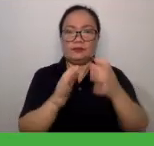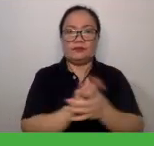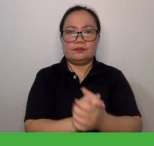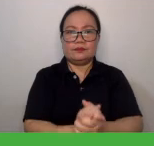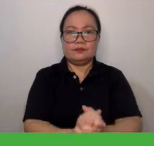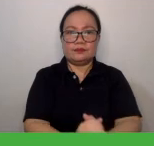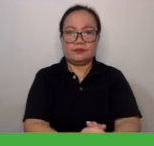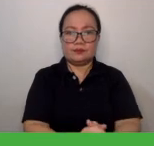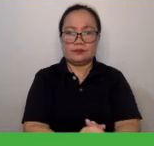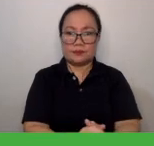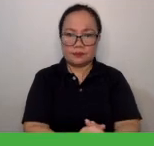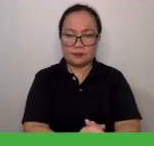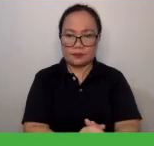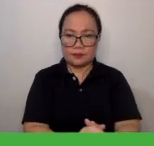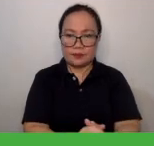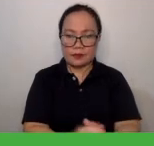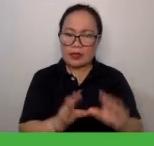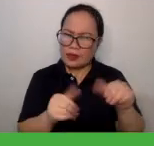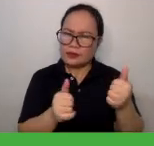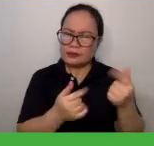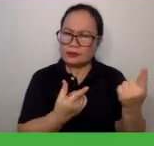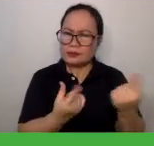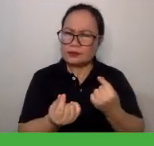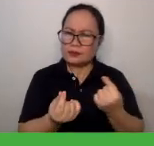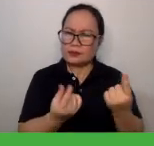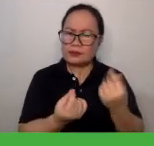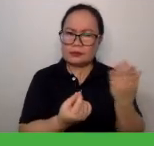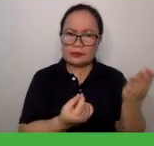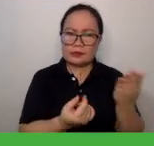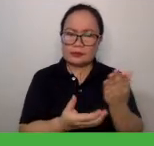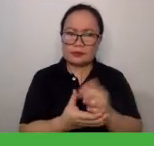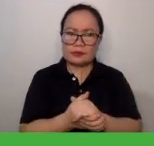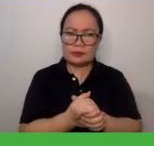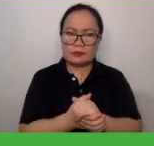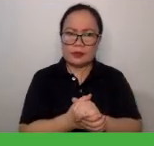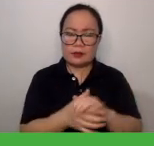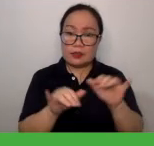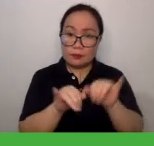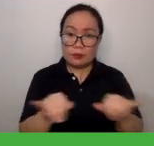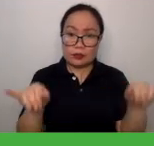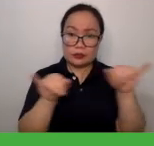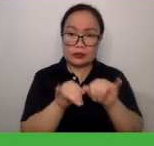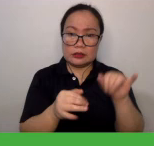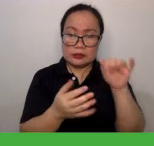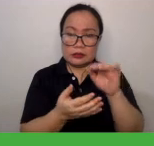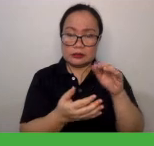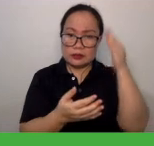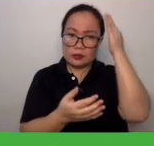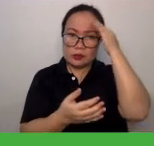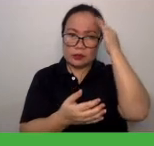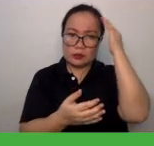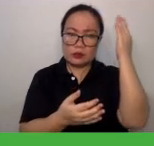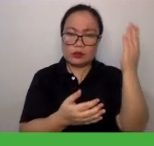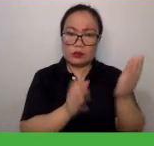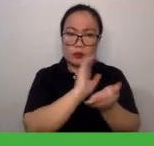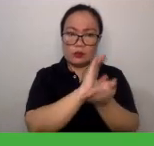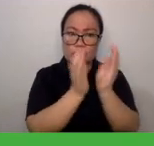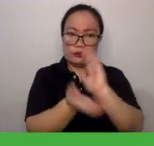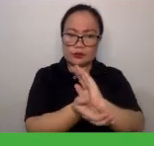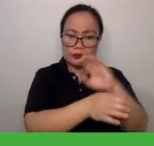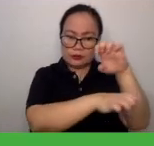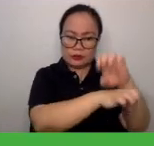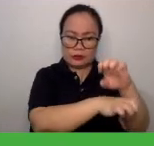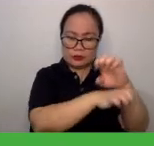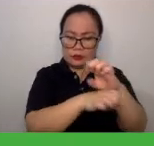Okay. So, paano natin siya gagawin? So, dapat kabisado natin yung conversion